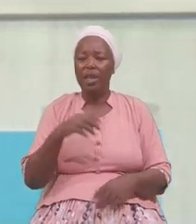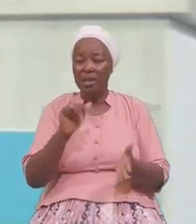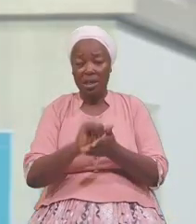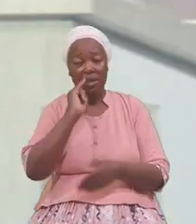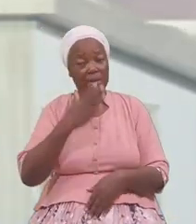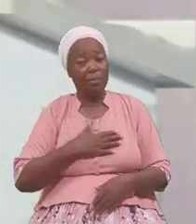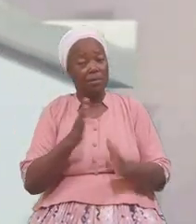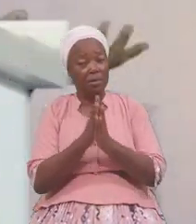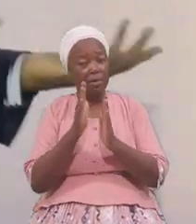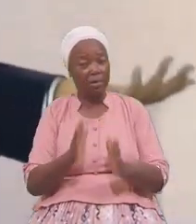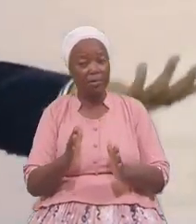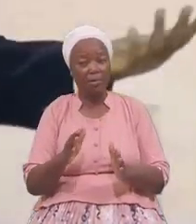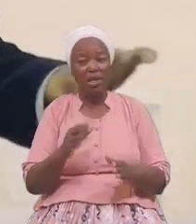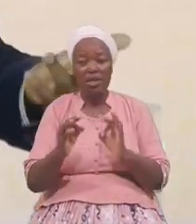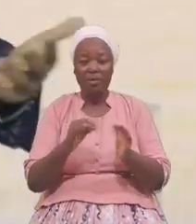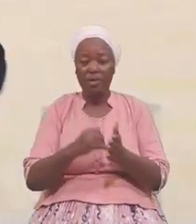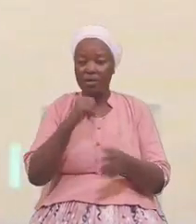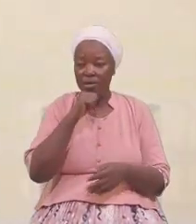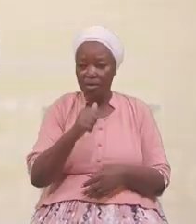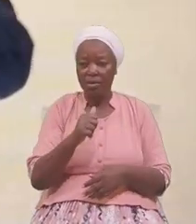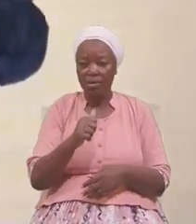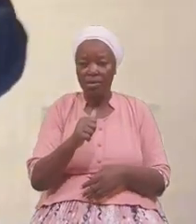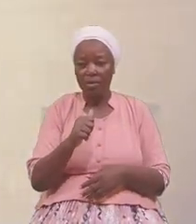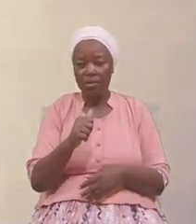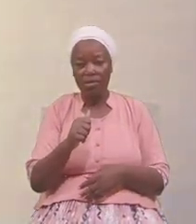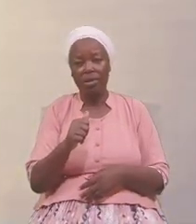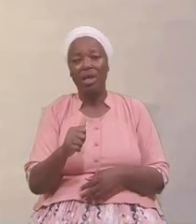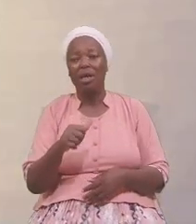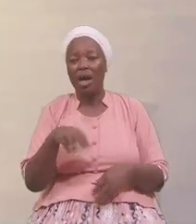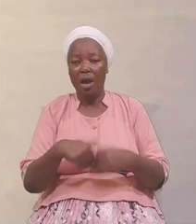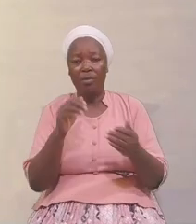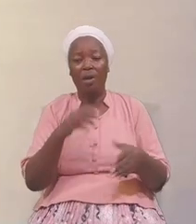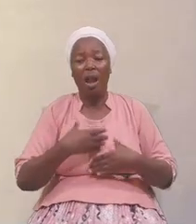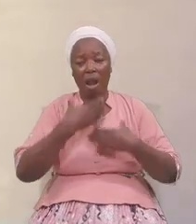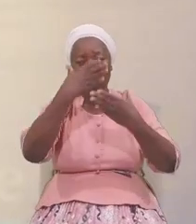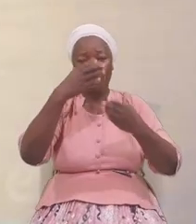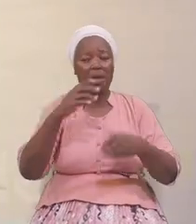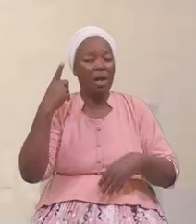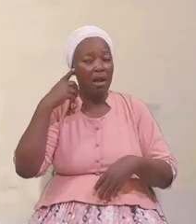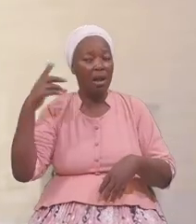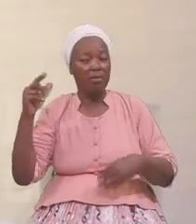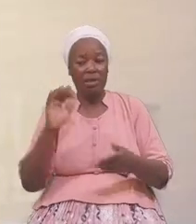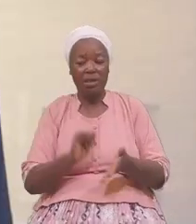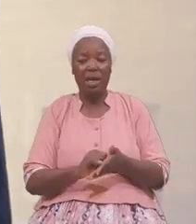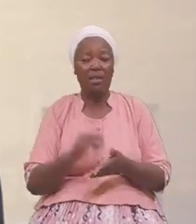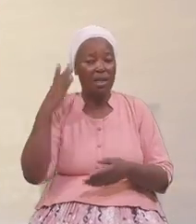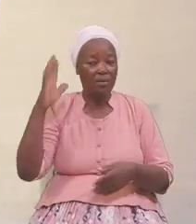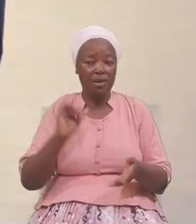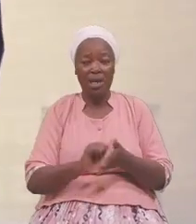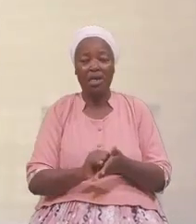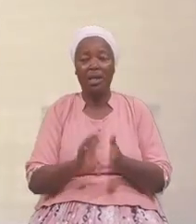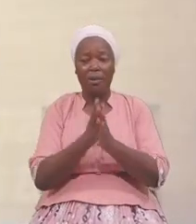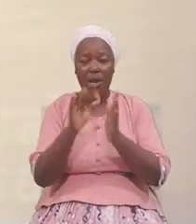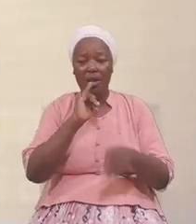prayer. It is not how loud the prayer is. It is not how beautiful the prayer